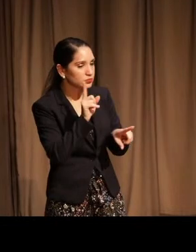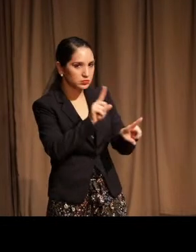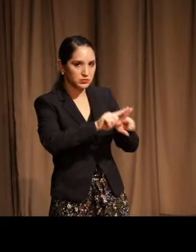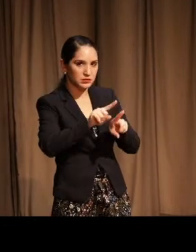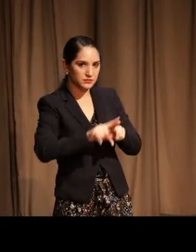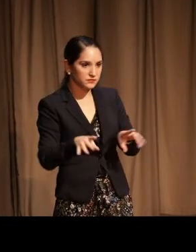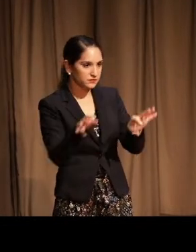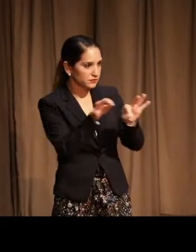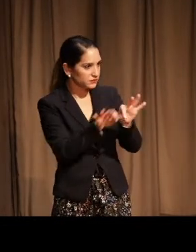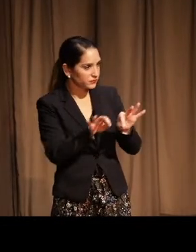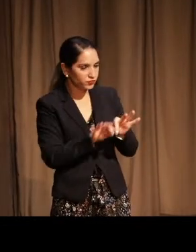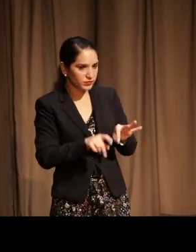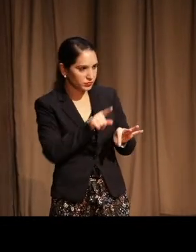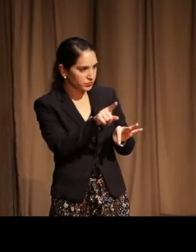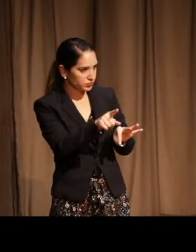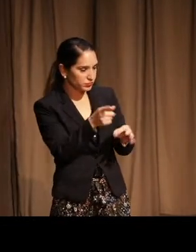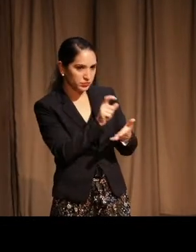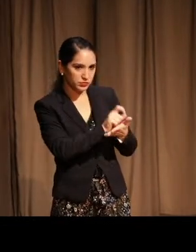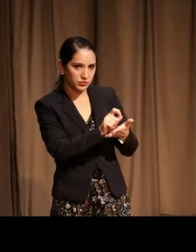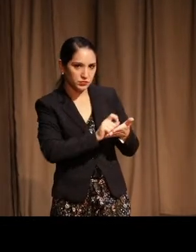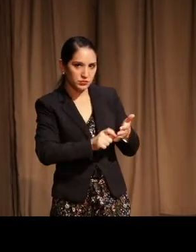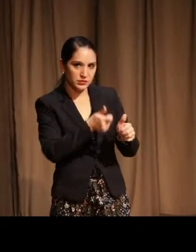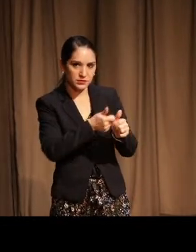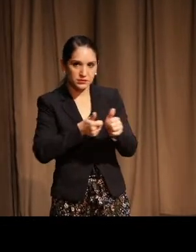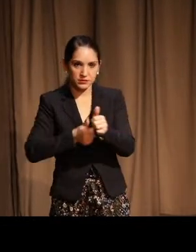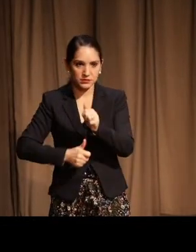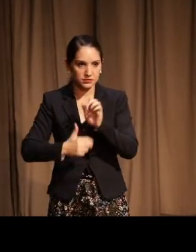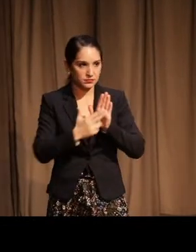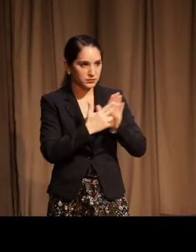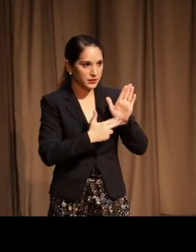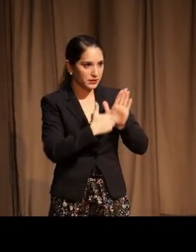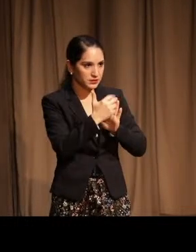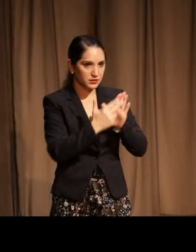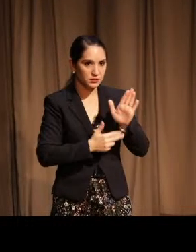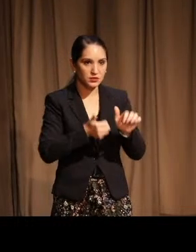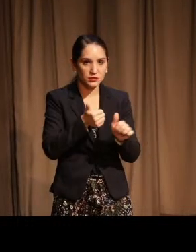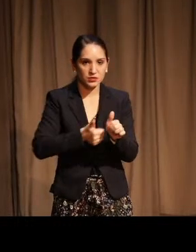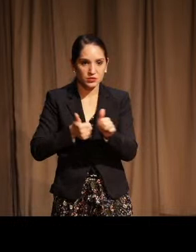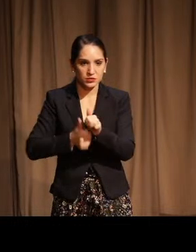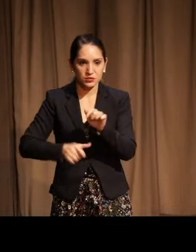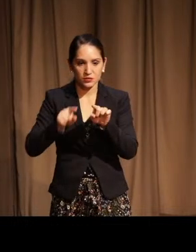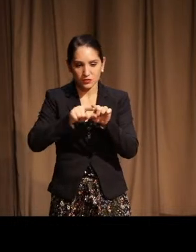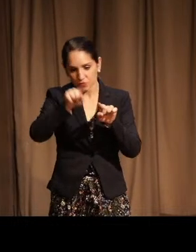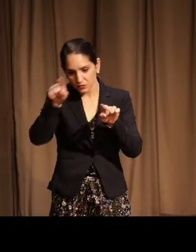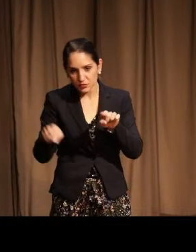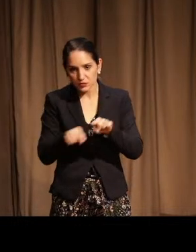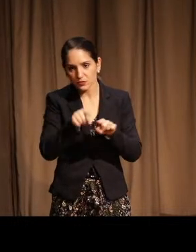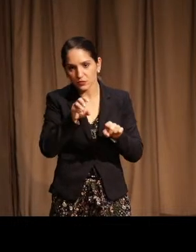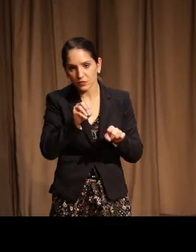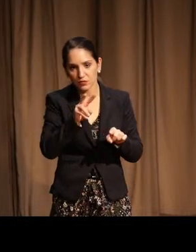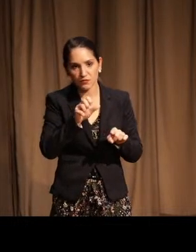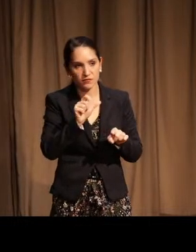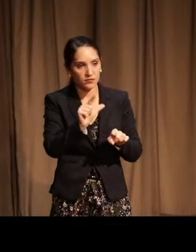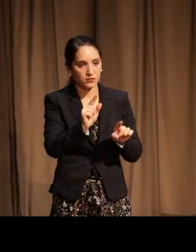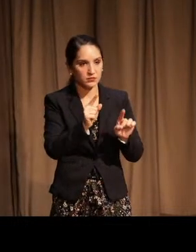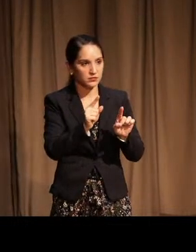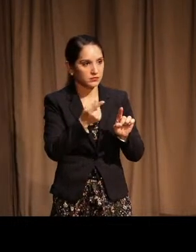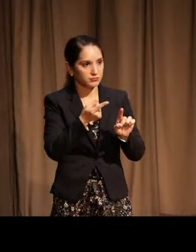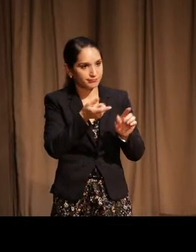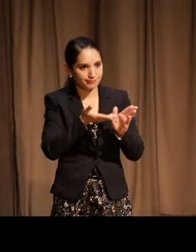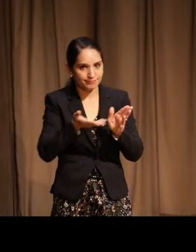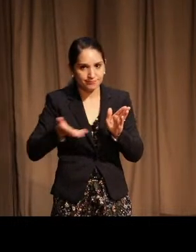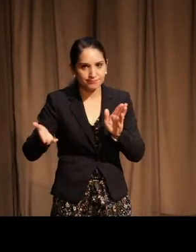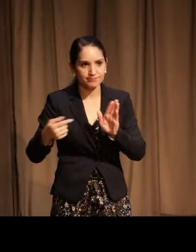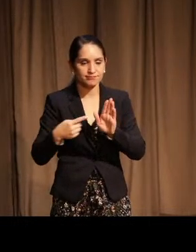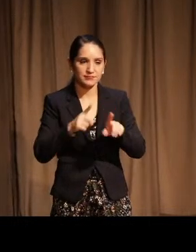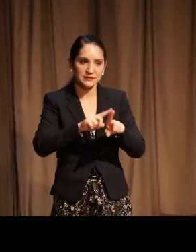each painting. Both of the oval pieces have these phrases that make you think about, almost like